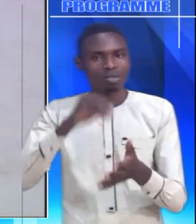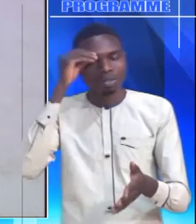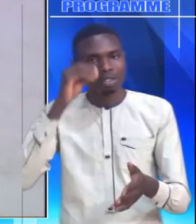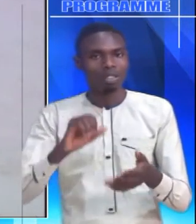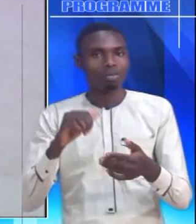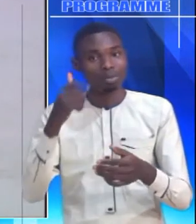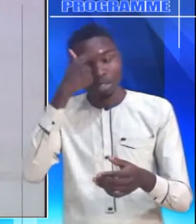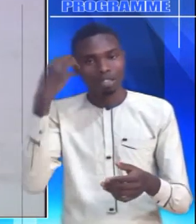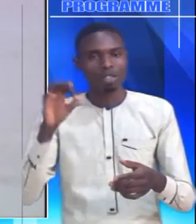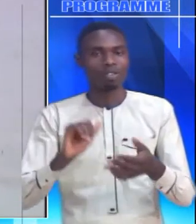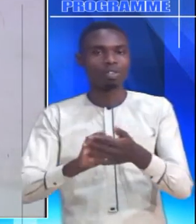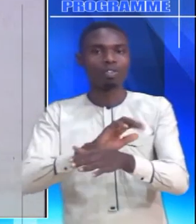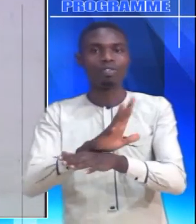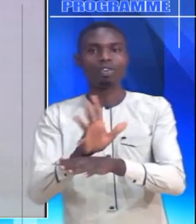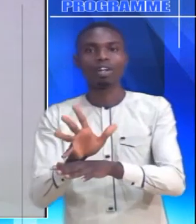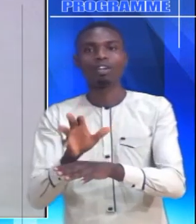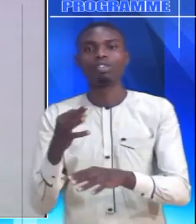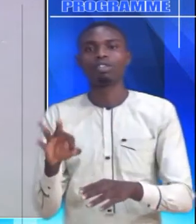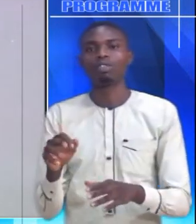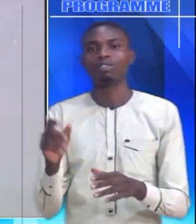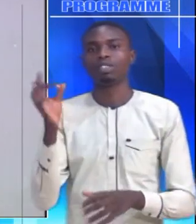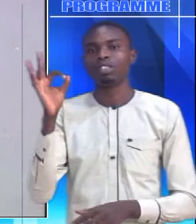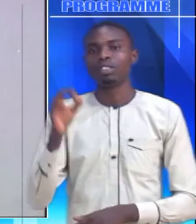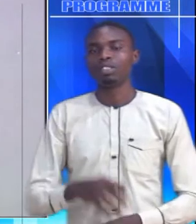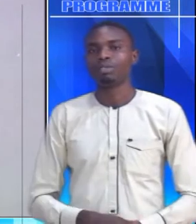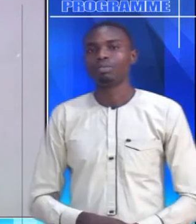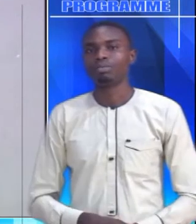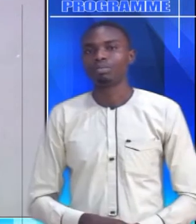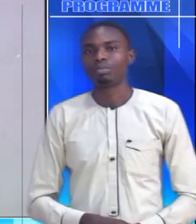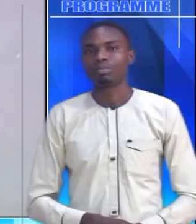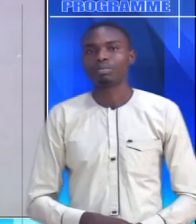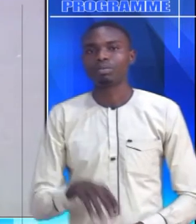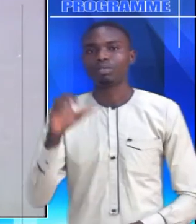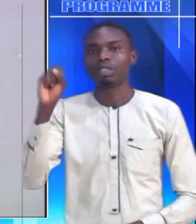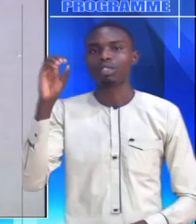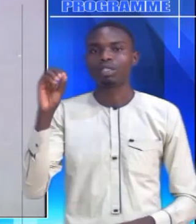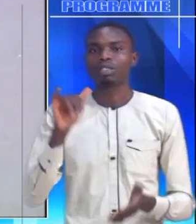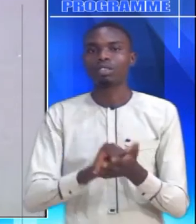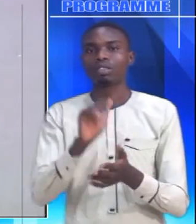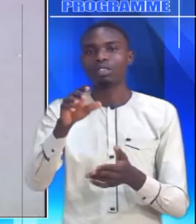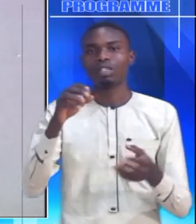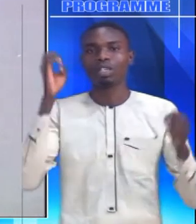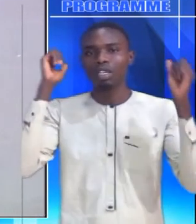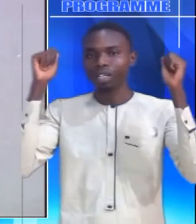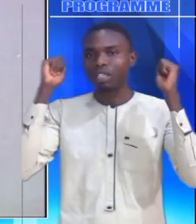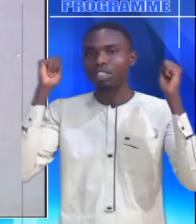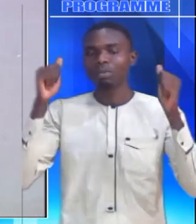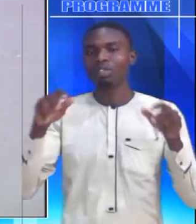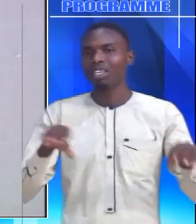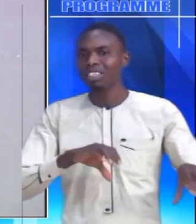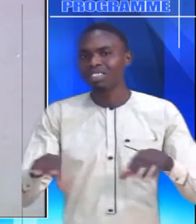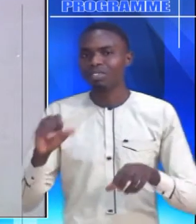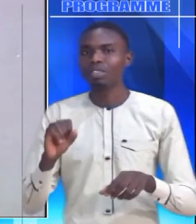home so that your academic activity will not be hampered. I am Adekunle Adebisi,